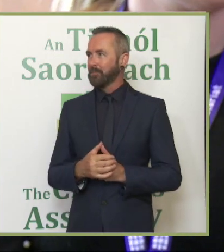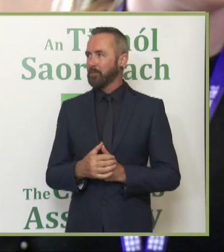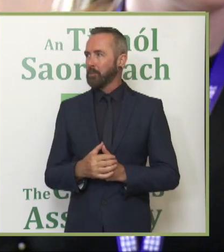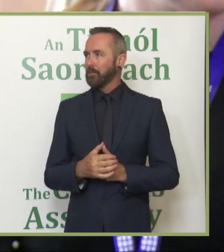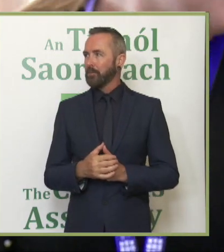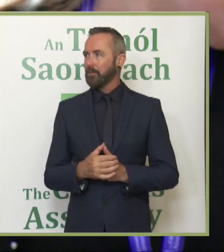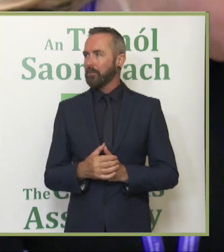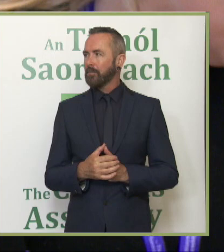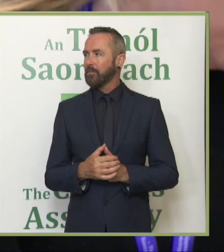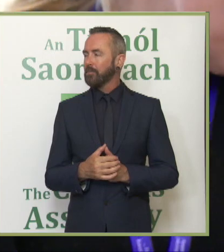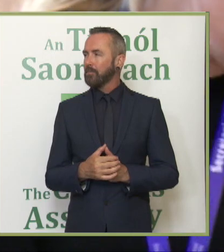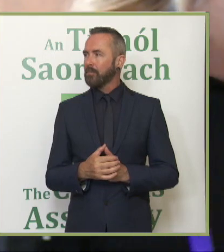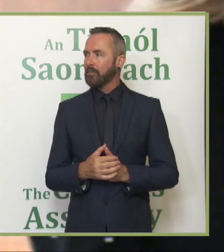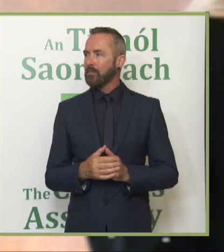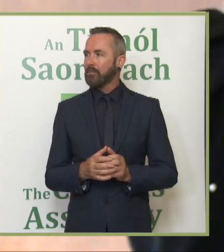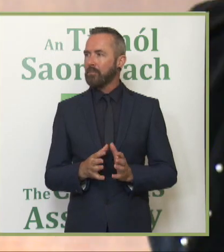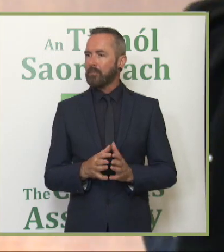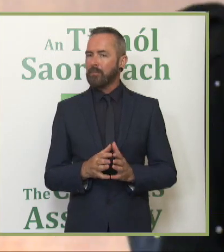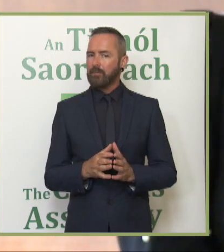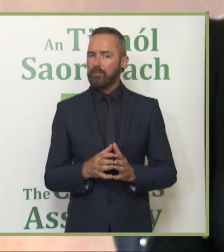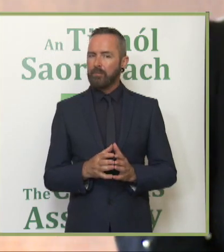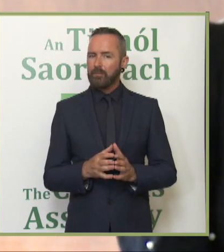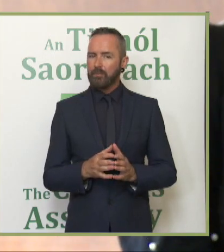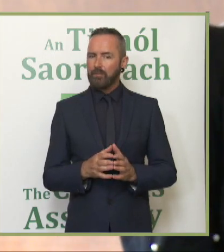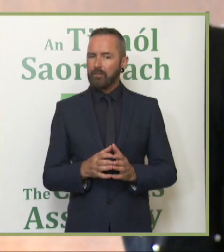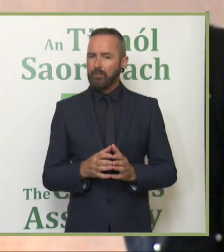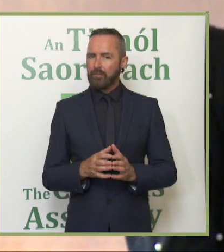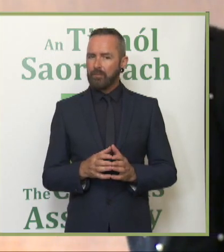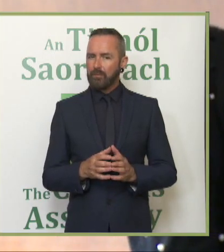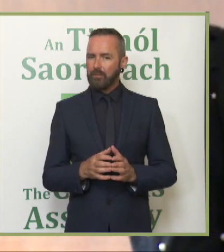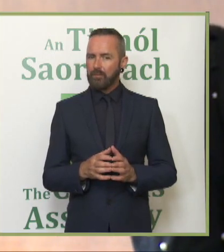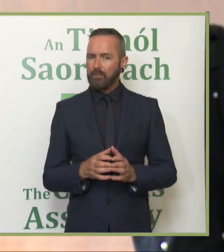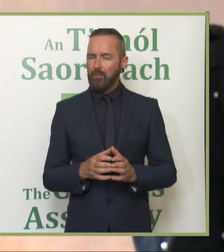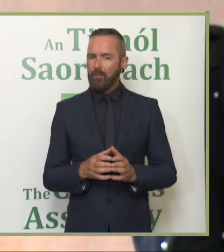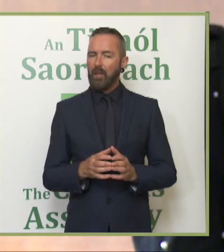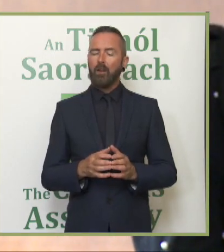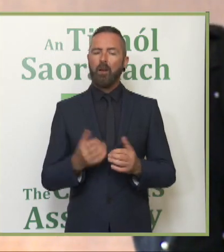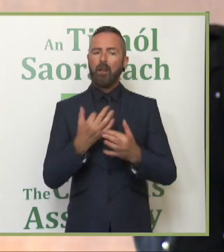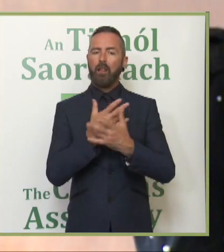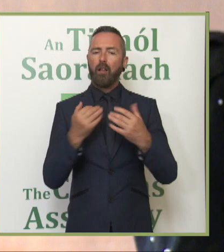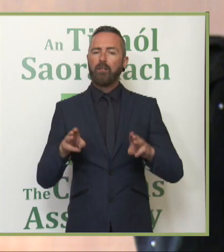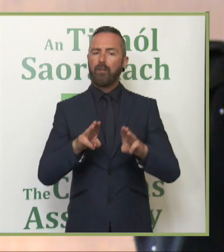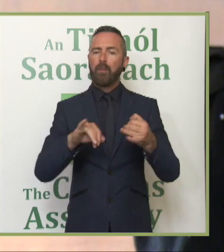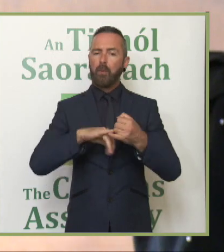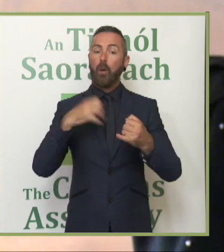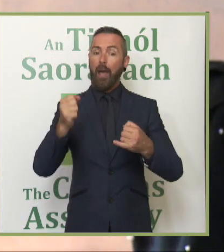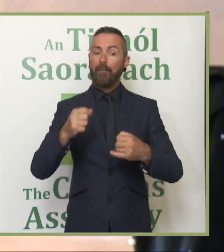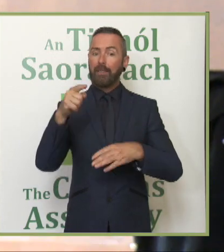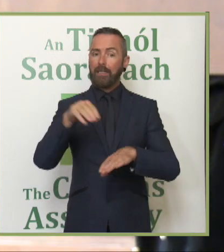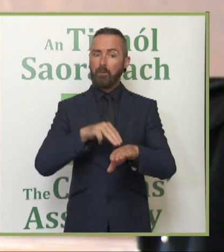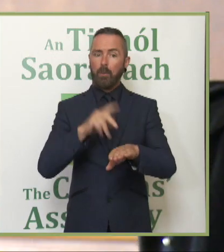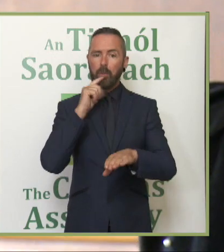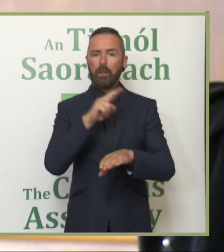the campus had been aware that kids are having these conditions, but a lot of them don't really